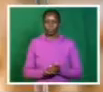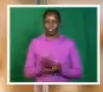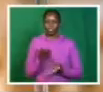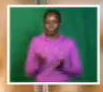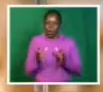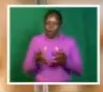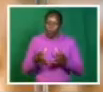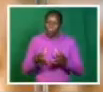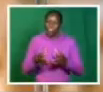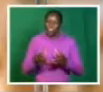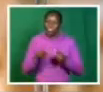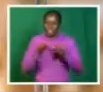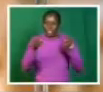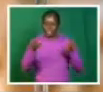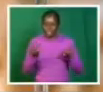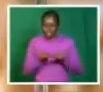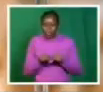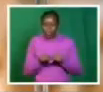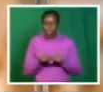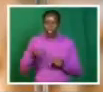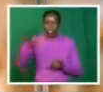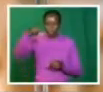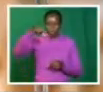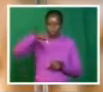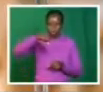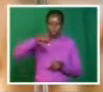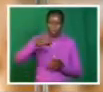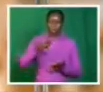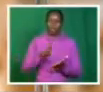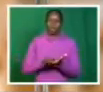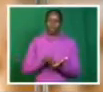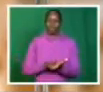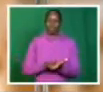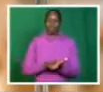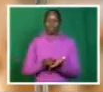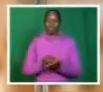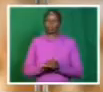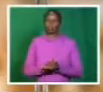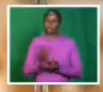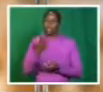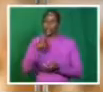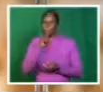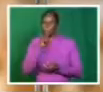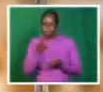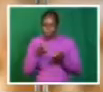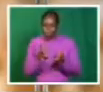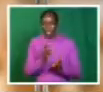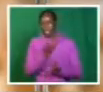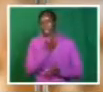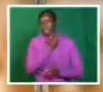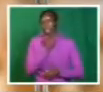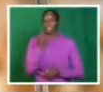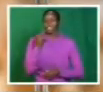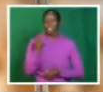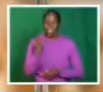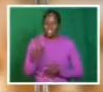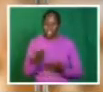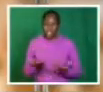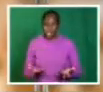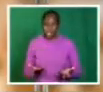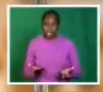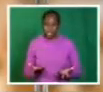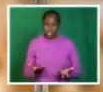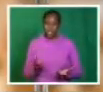the square, including the quadratic formula. But the easiest one, of course, if it does work,